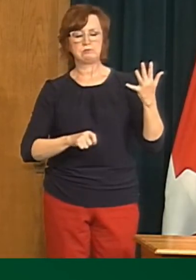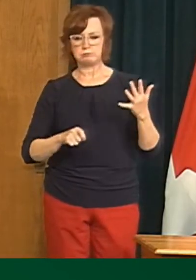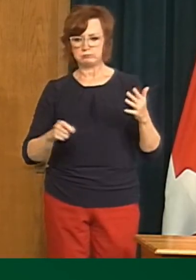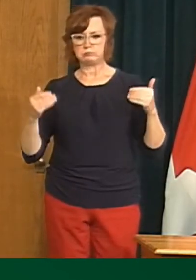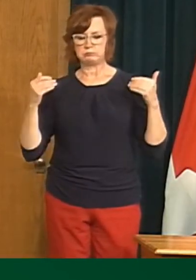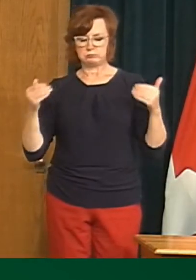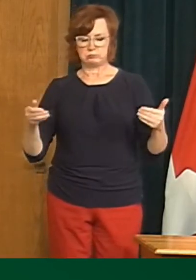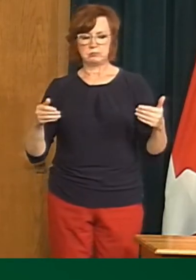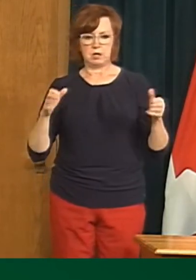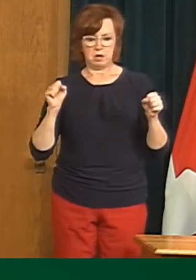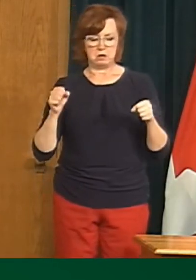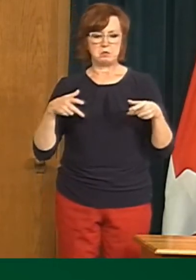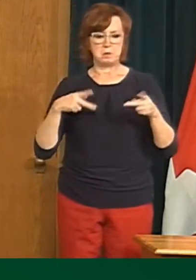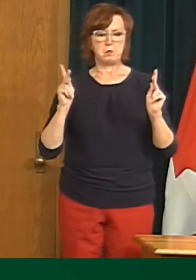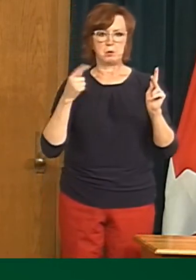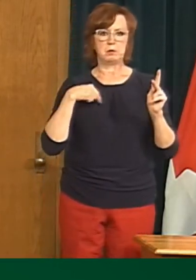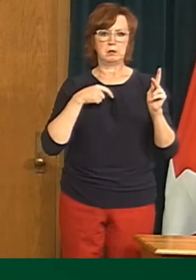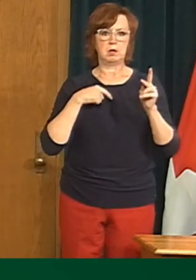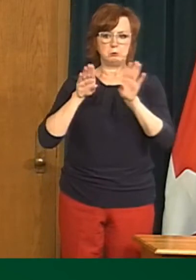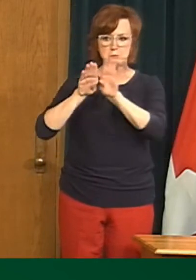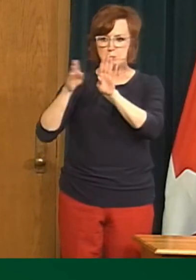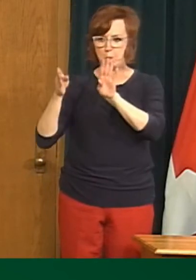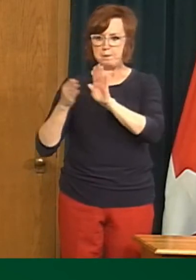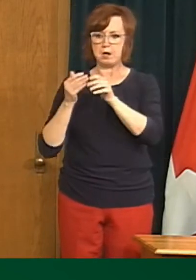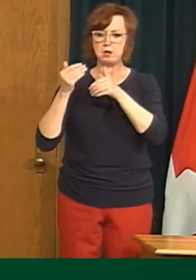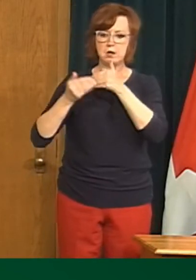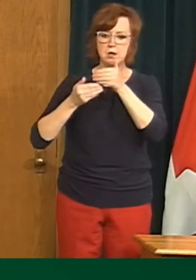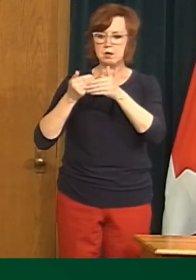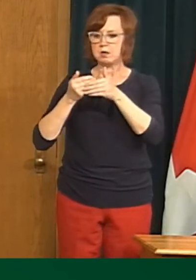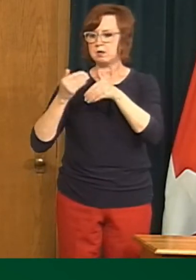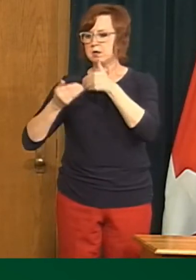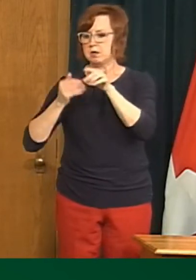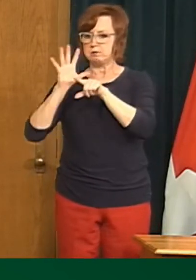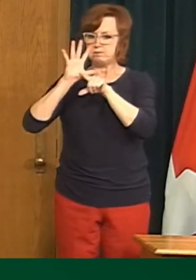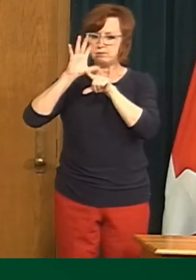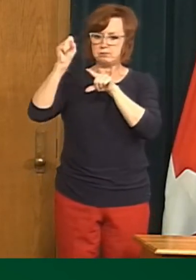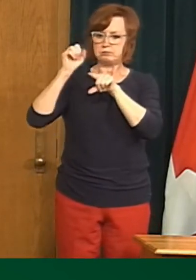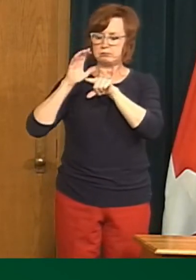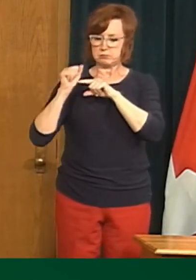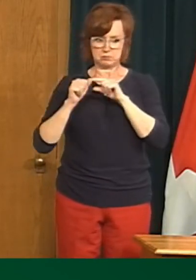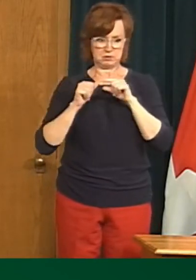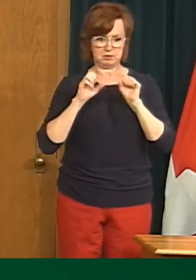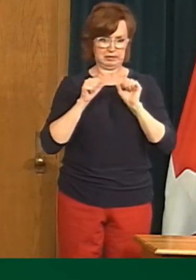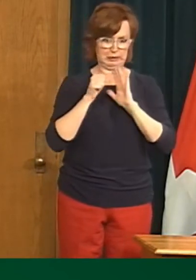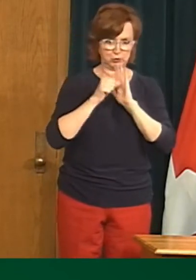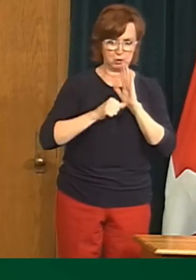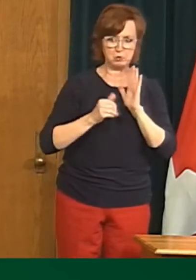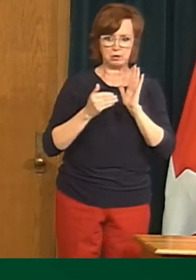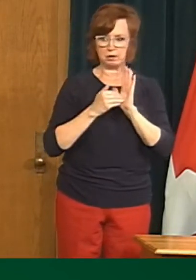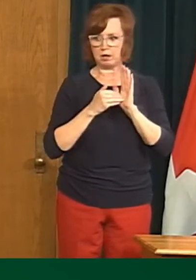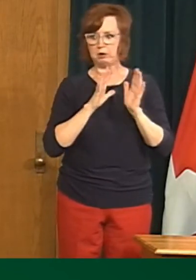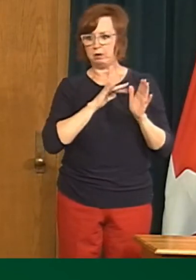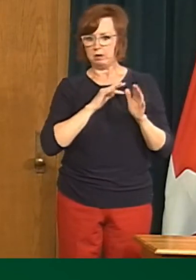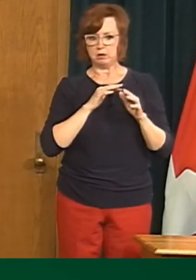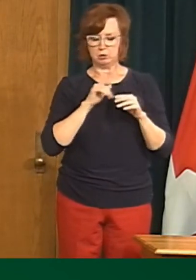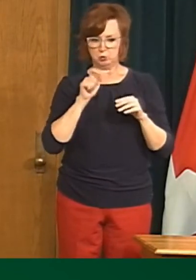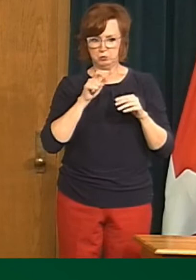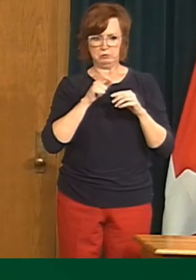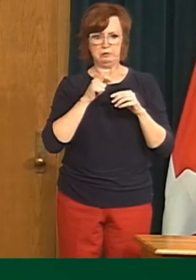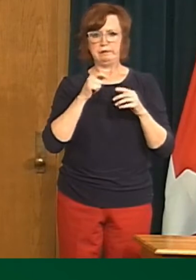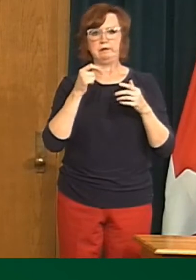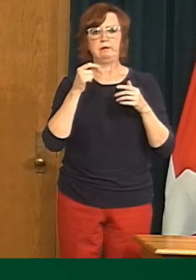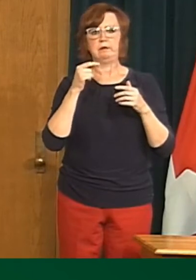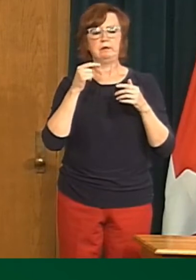us to actually start to reopen up sectors of our economy, reopen up some surgical capacity in our healthcare system, and carry on with what is a new